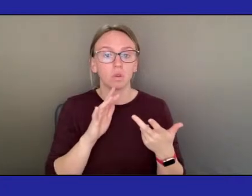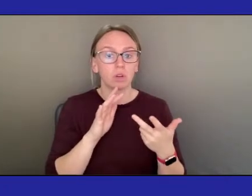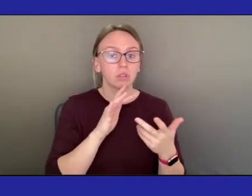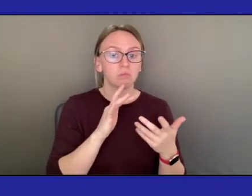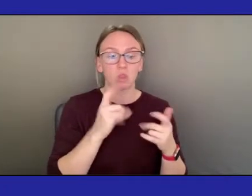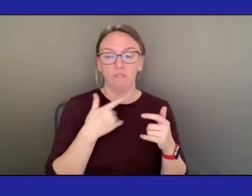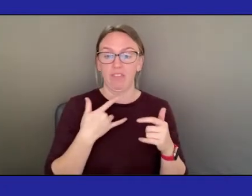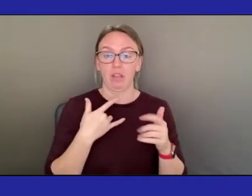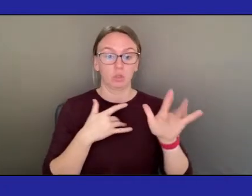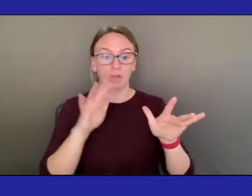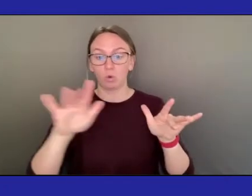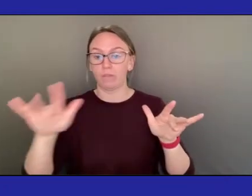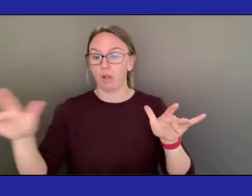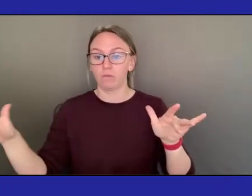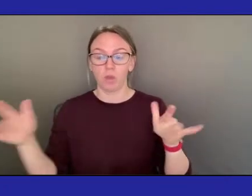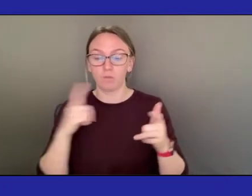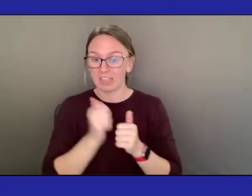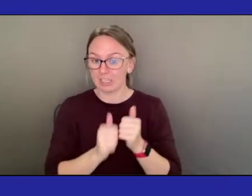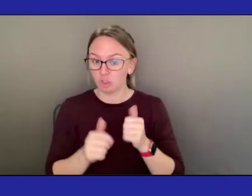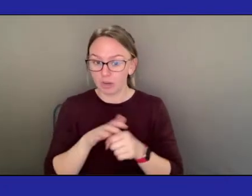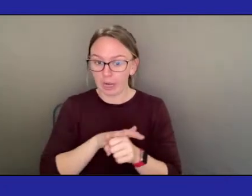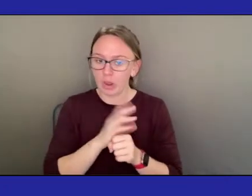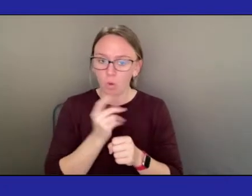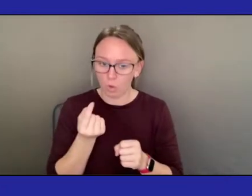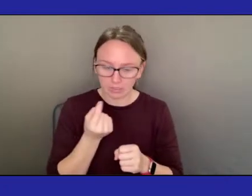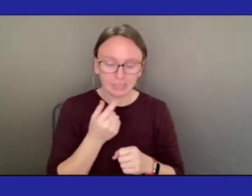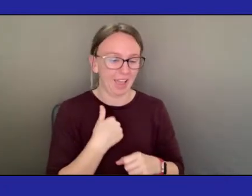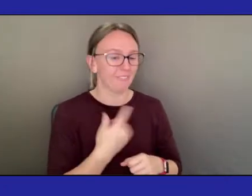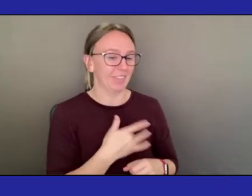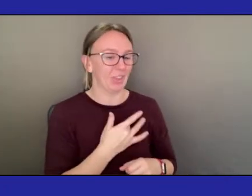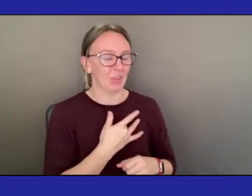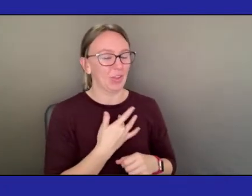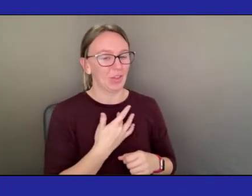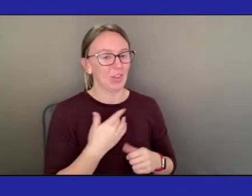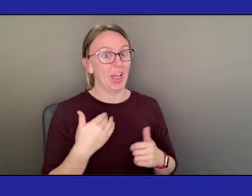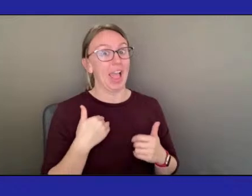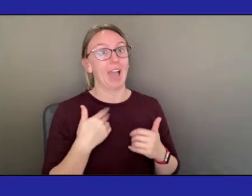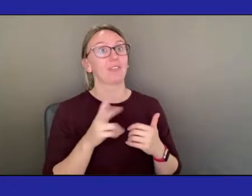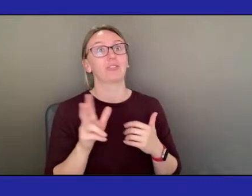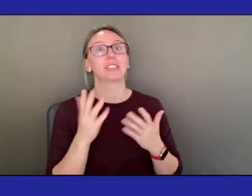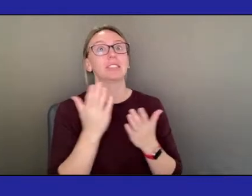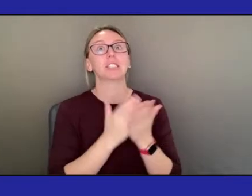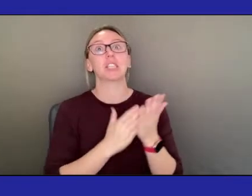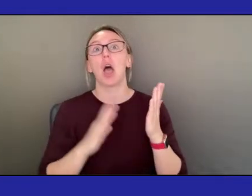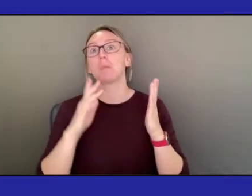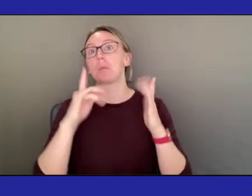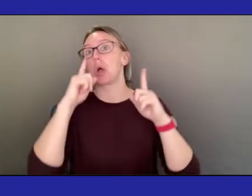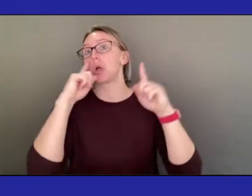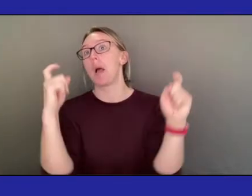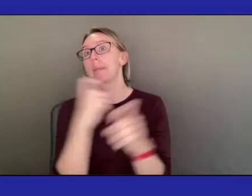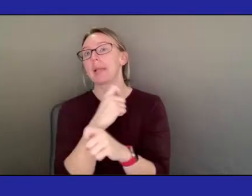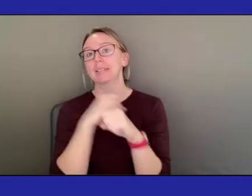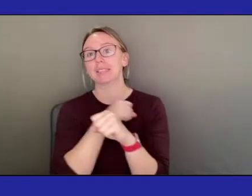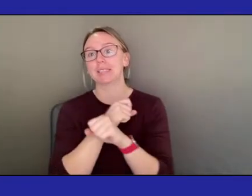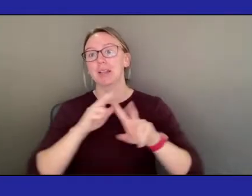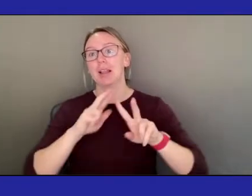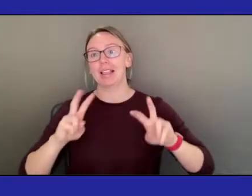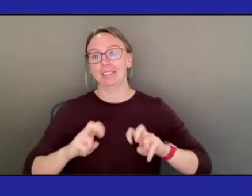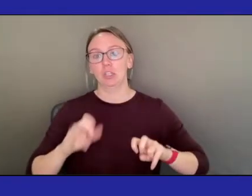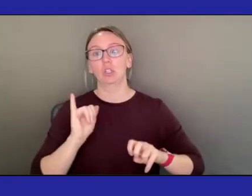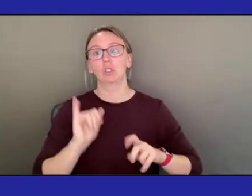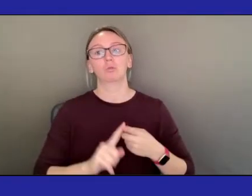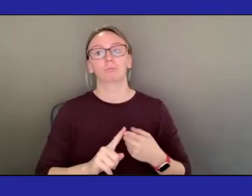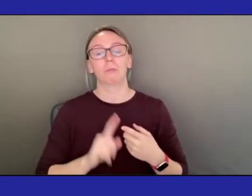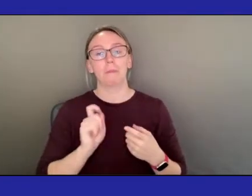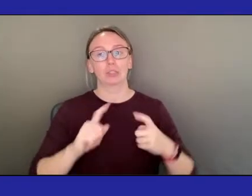mean, I do think that there's a really sophisticated statistical analysis that needs to be done to answer that. I don't know if anyone